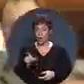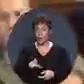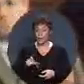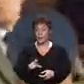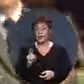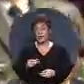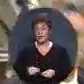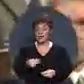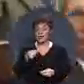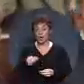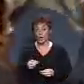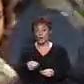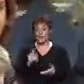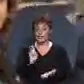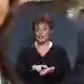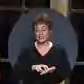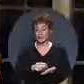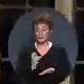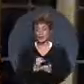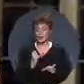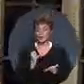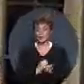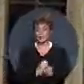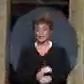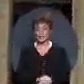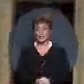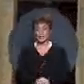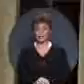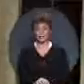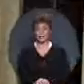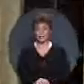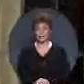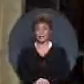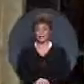from workers when they didn't agree with the collective agreement? The Honourable Member